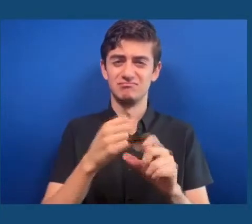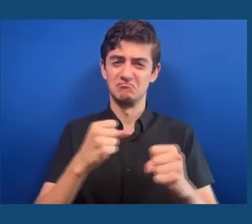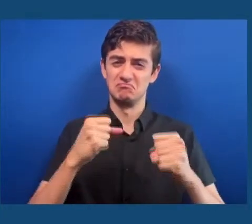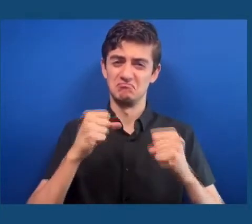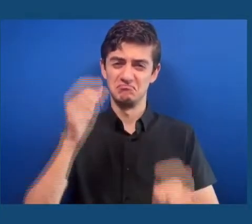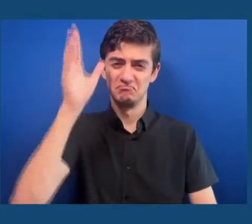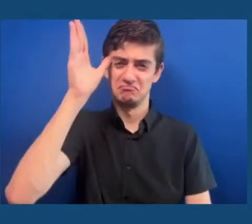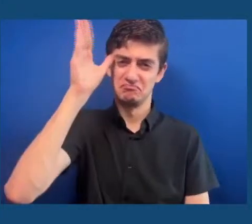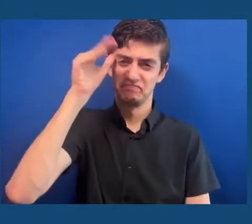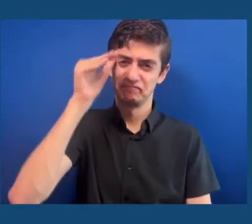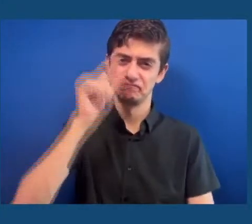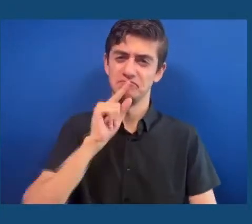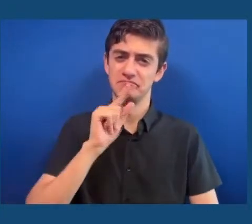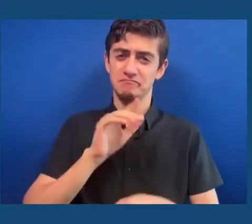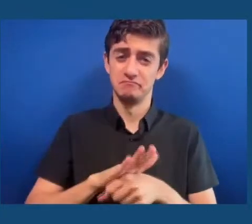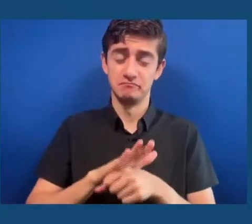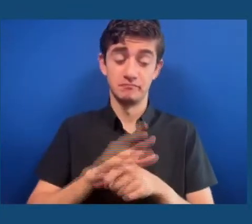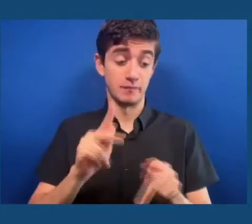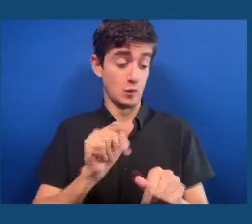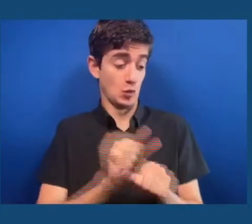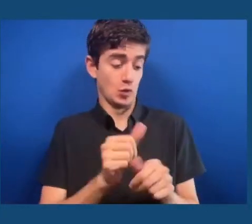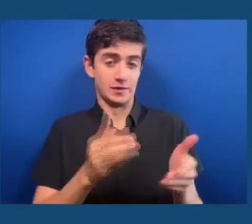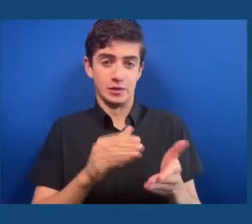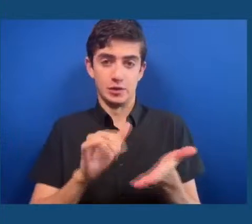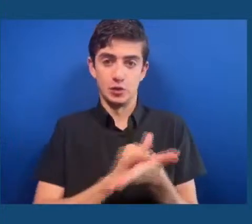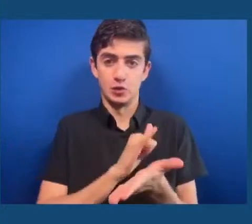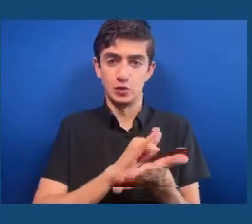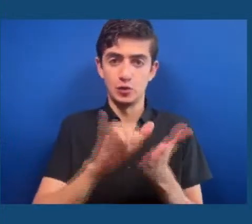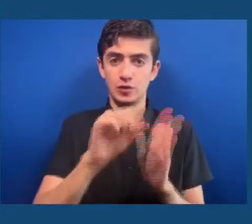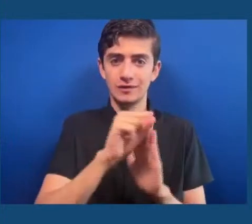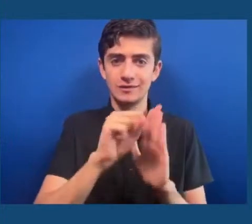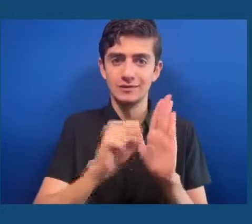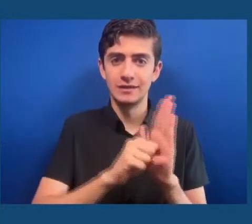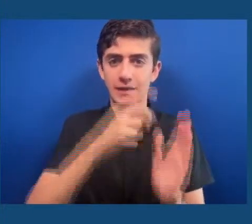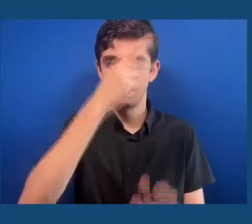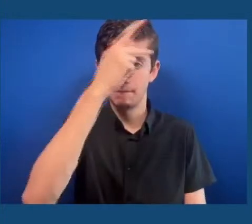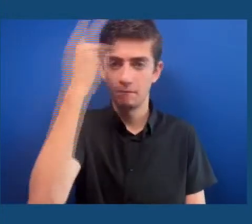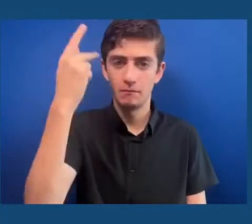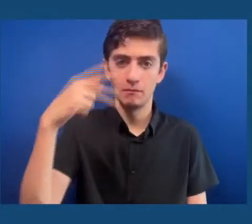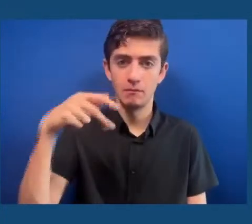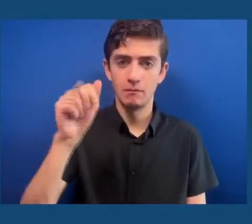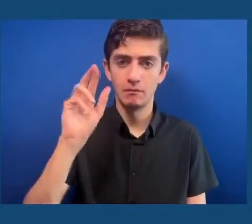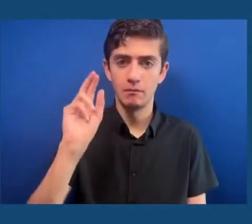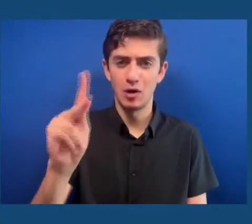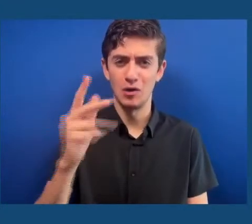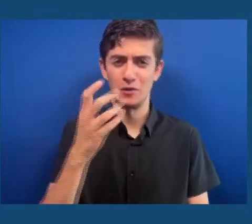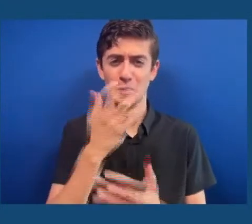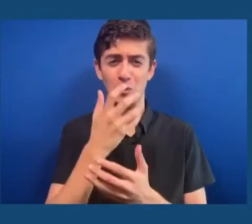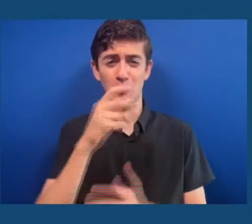work here at the New York State Parks, let's give them a round of applause, our parks team.